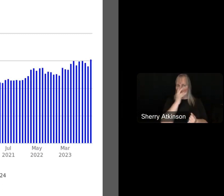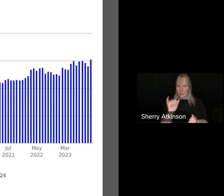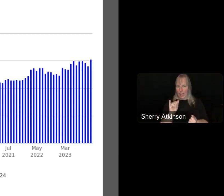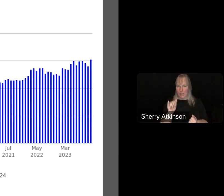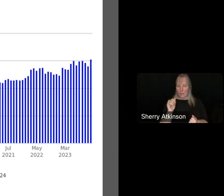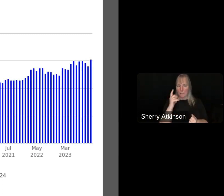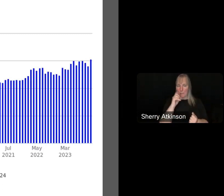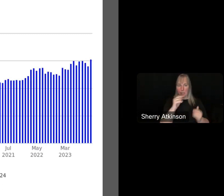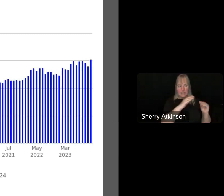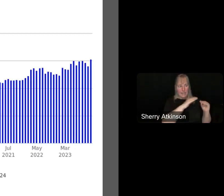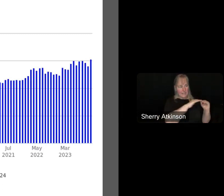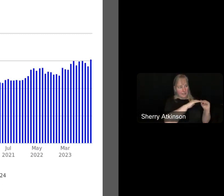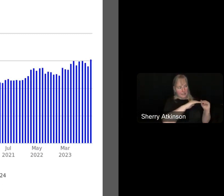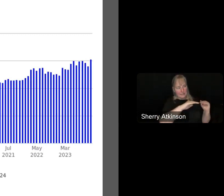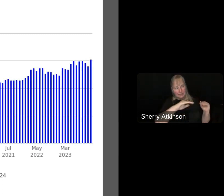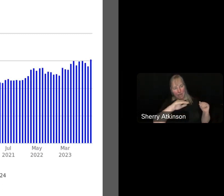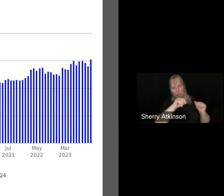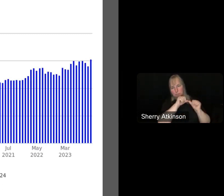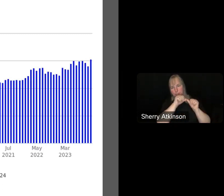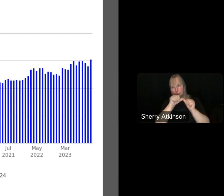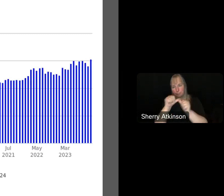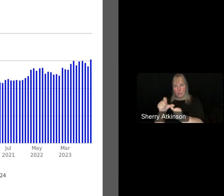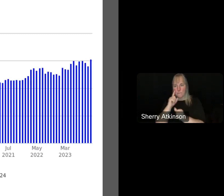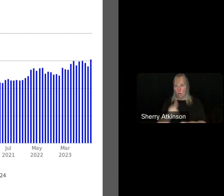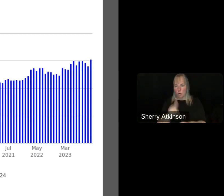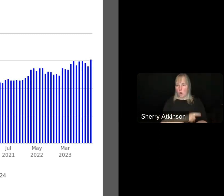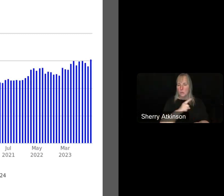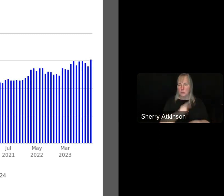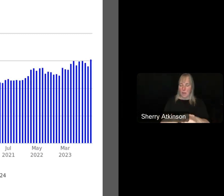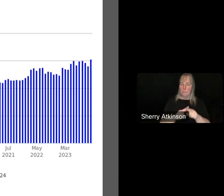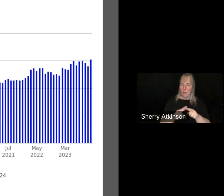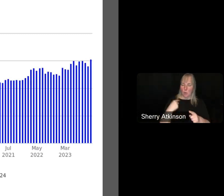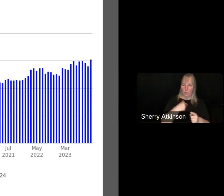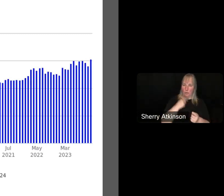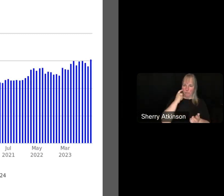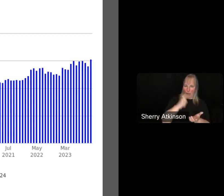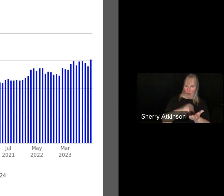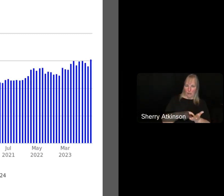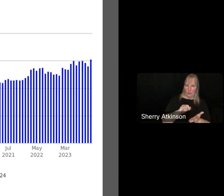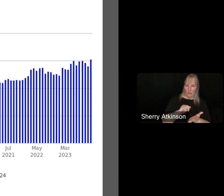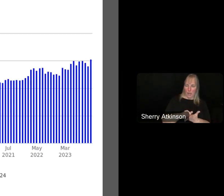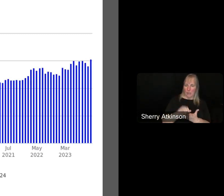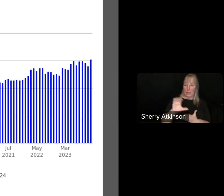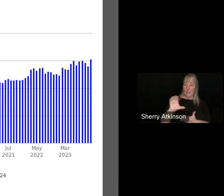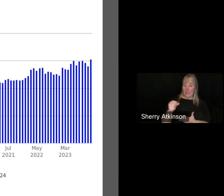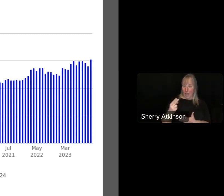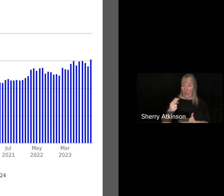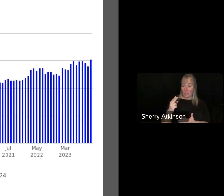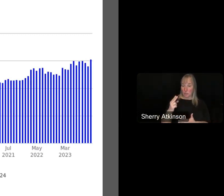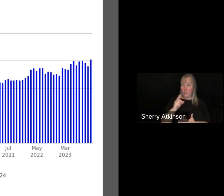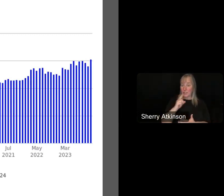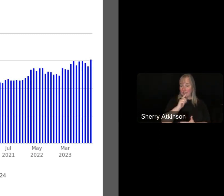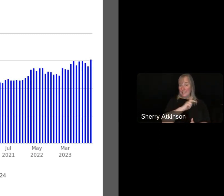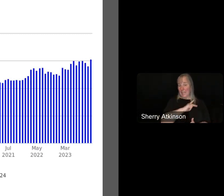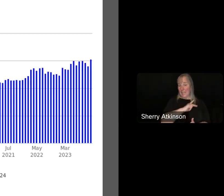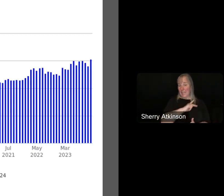been steady for so long. But we're finding that cash will be king, and